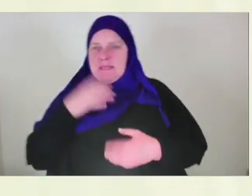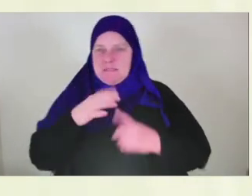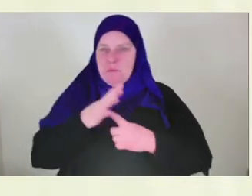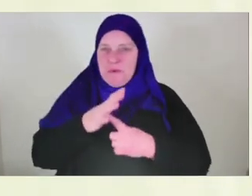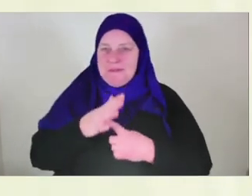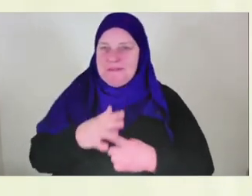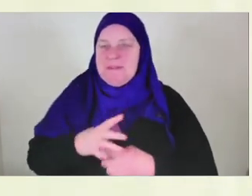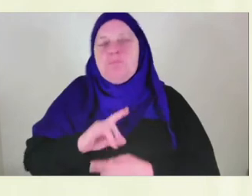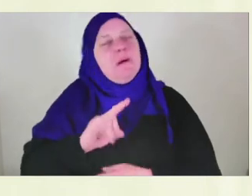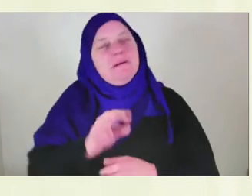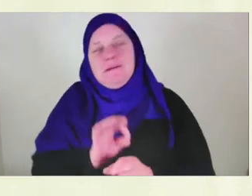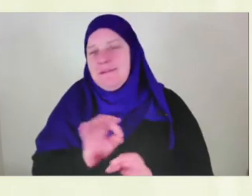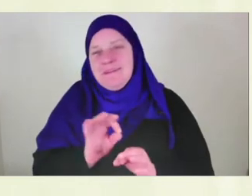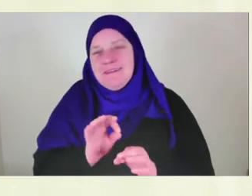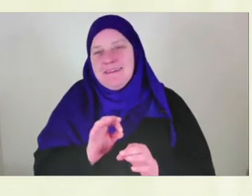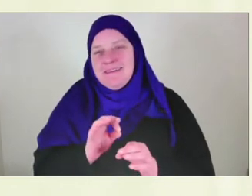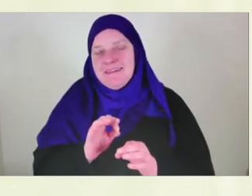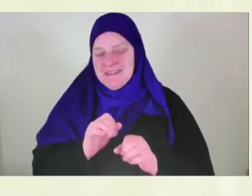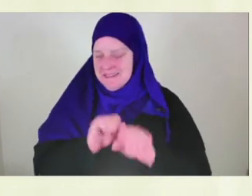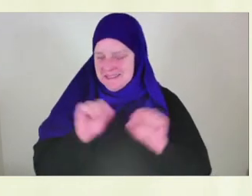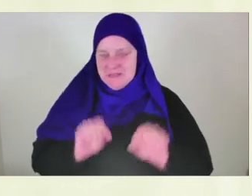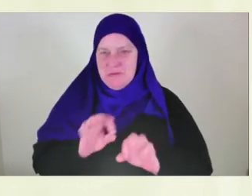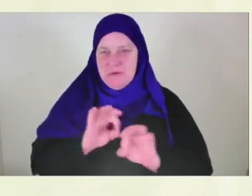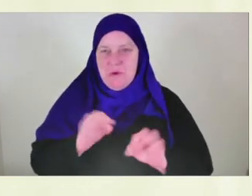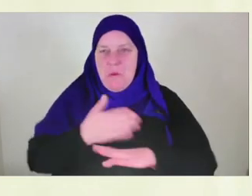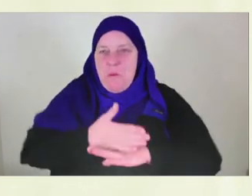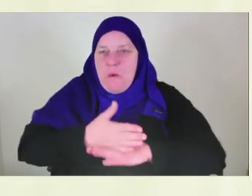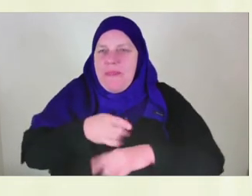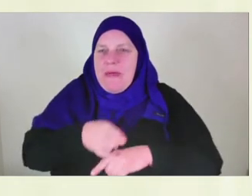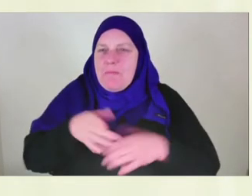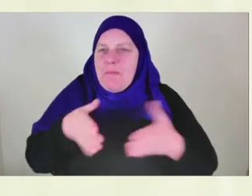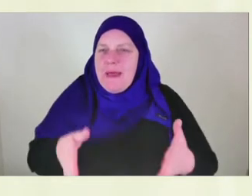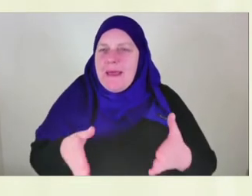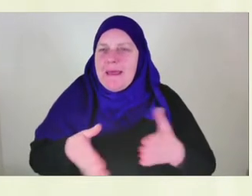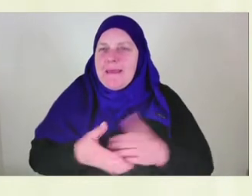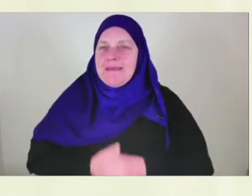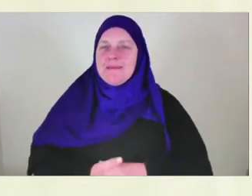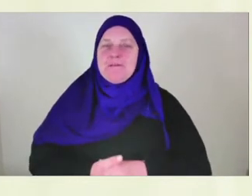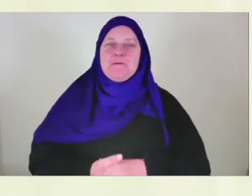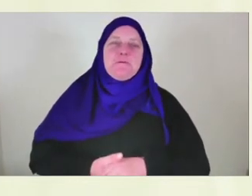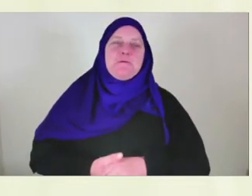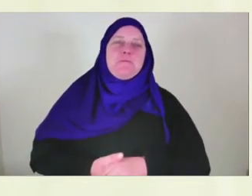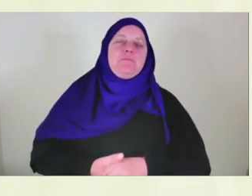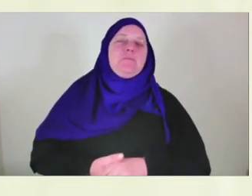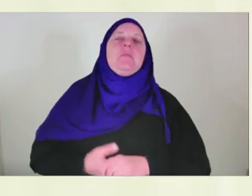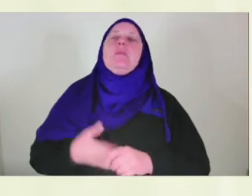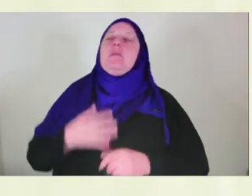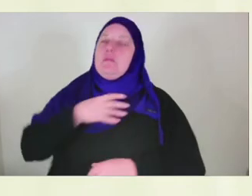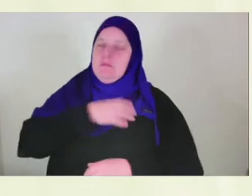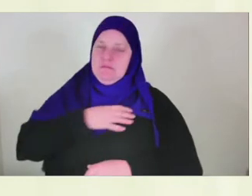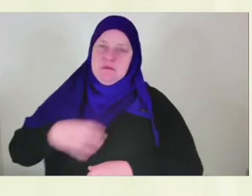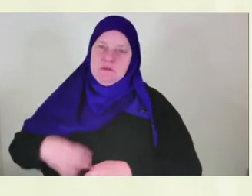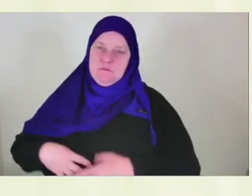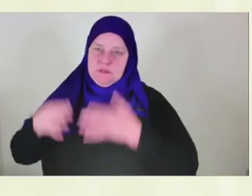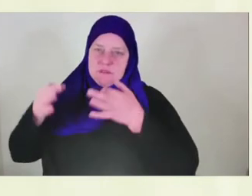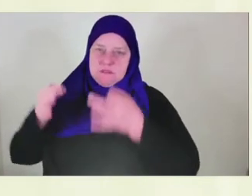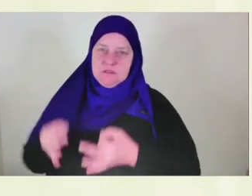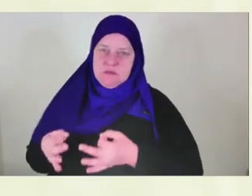these kind of things, because I'm going to use it to what I understand, whereas the alim has a more